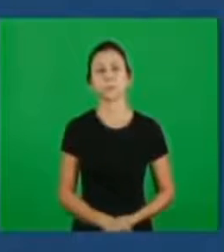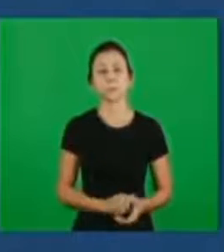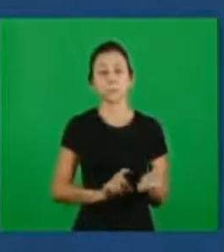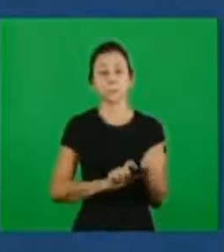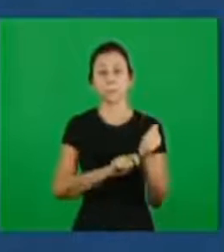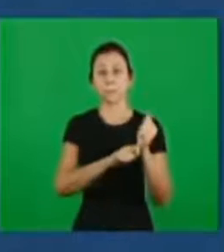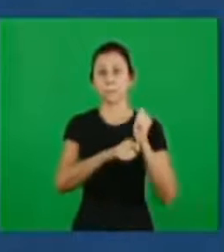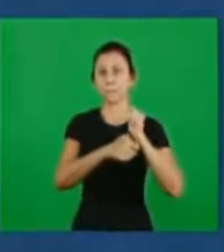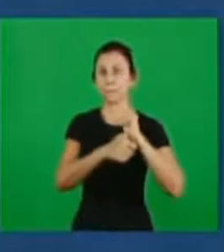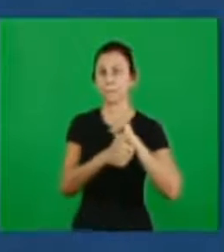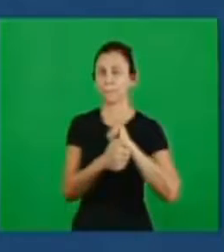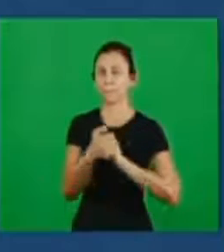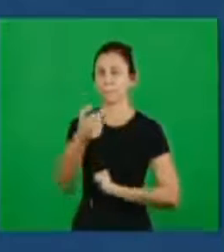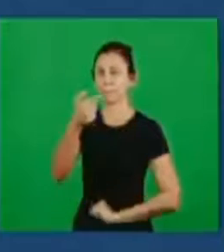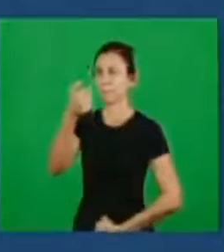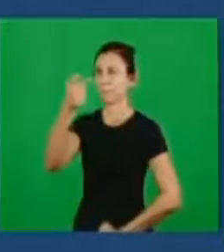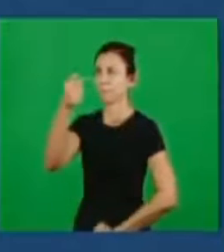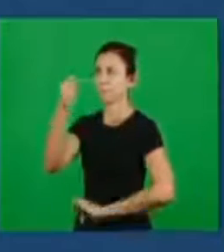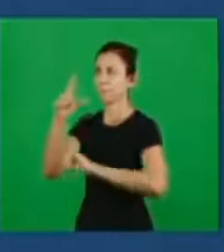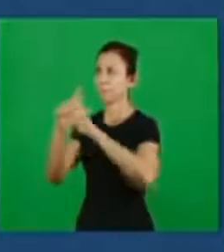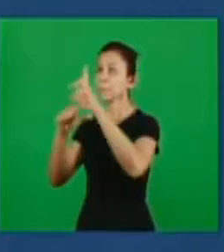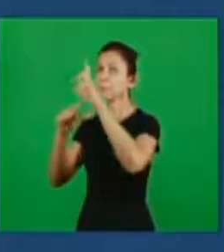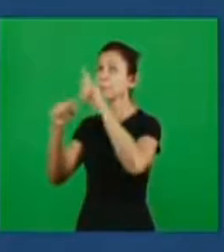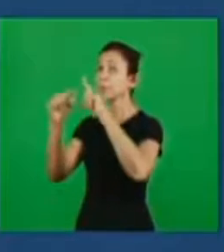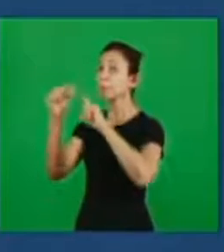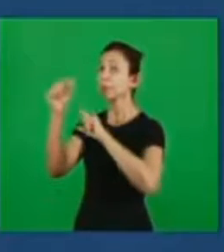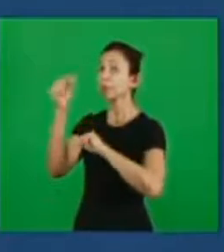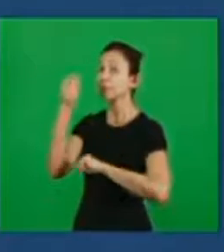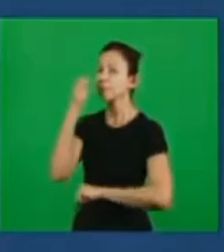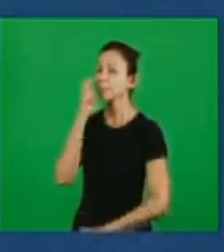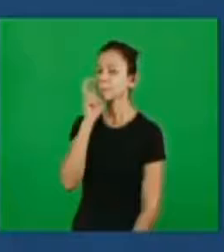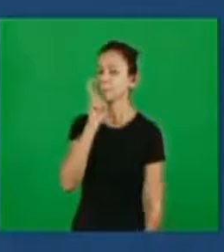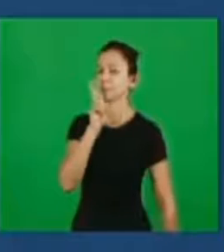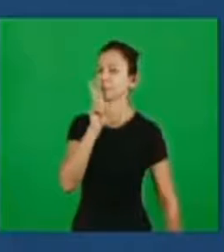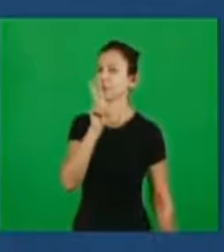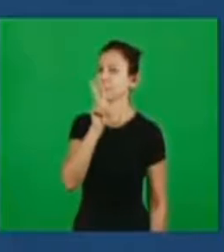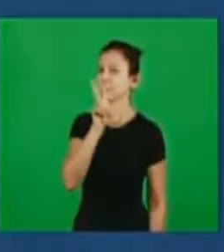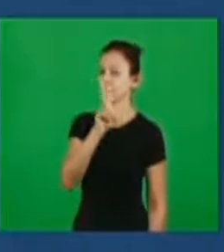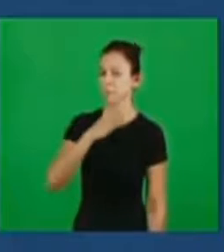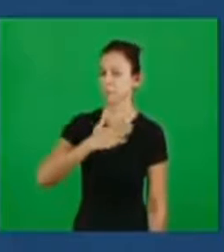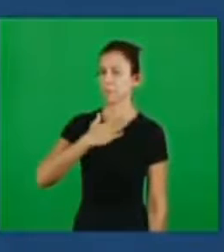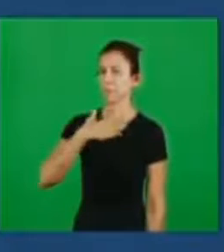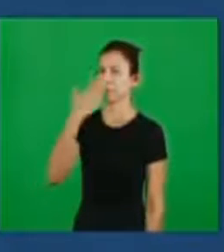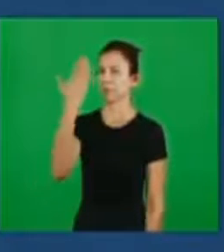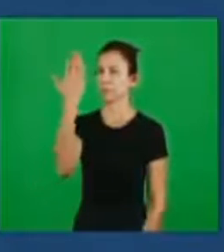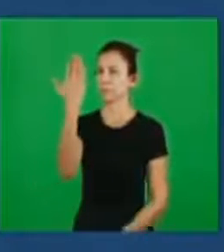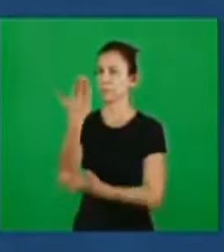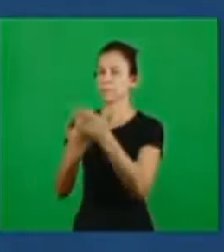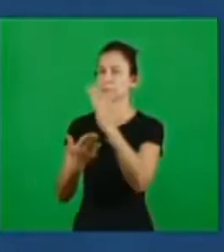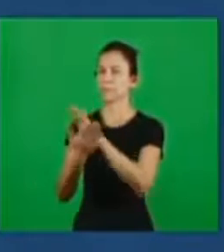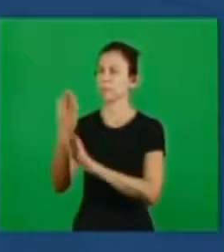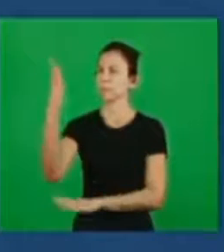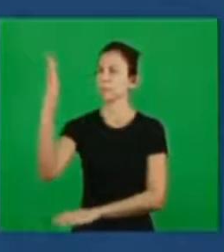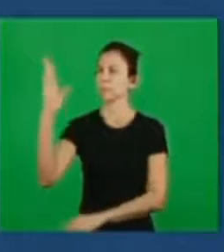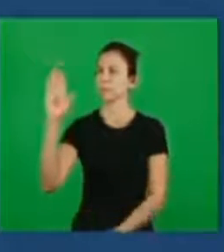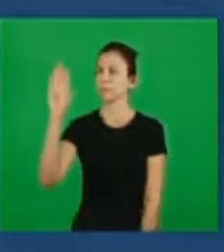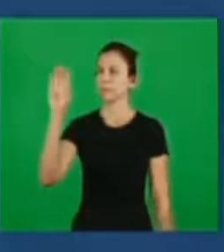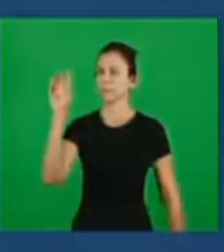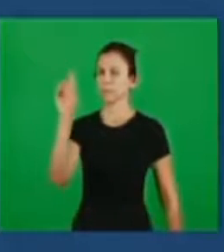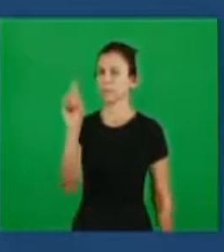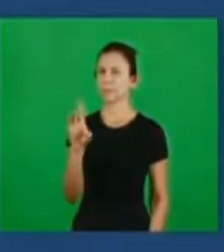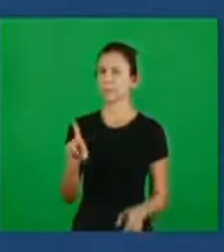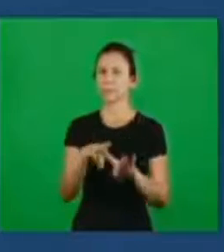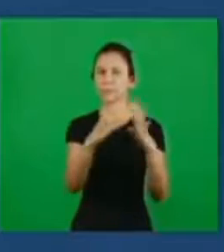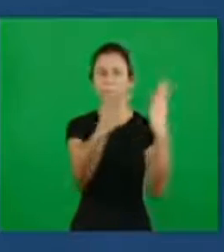The mystery of the seven stars which you saw in my right hand, and the